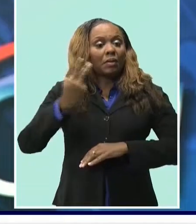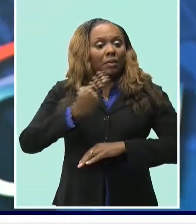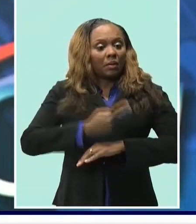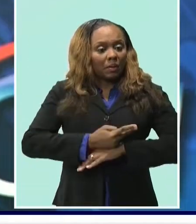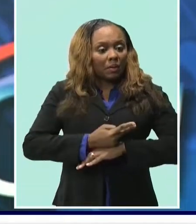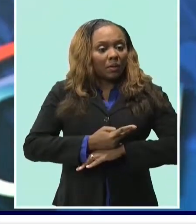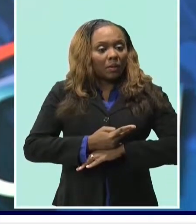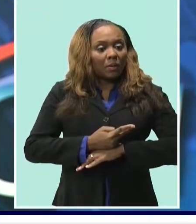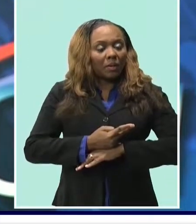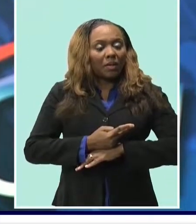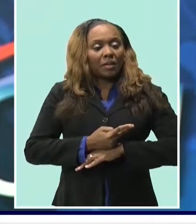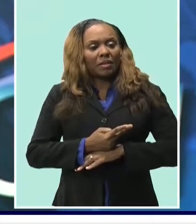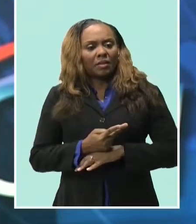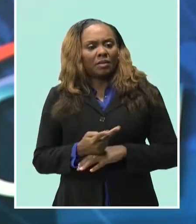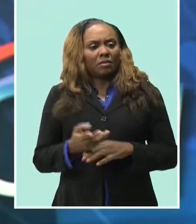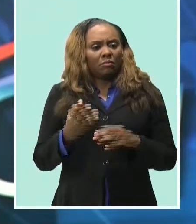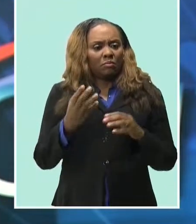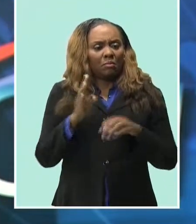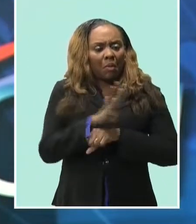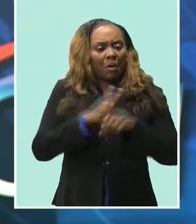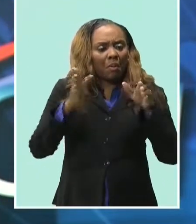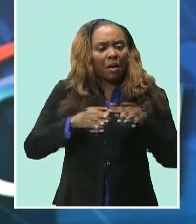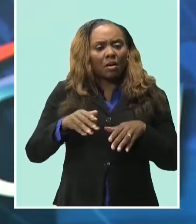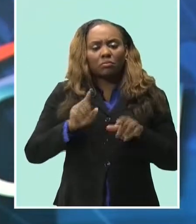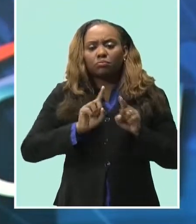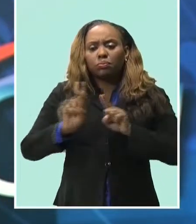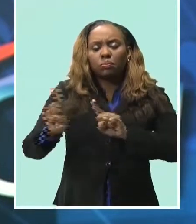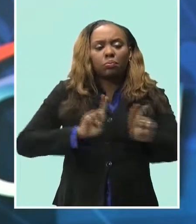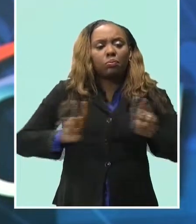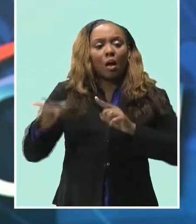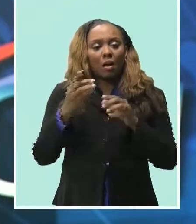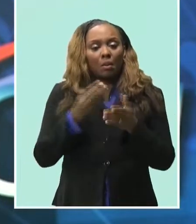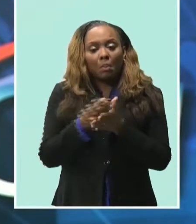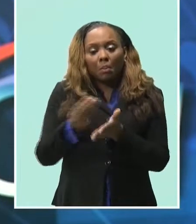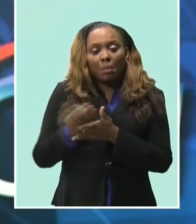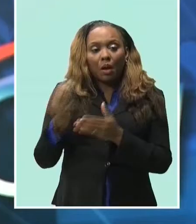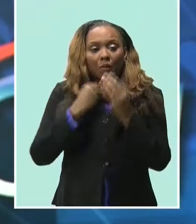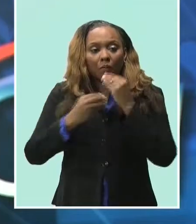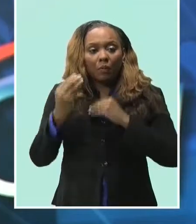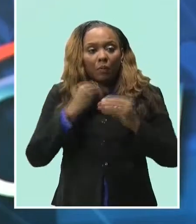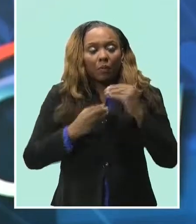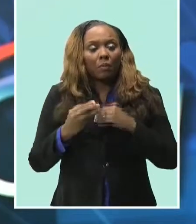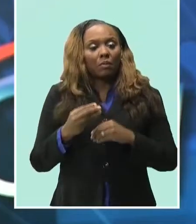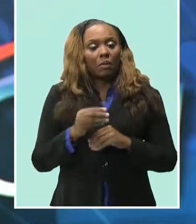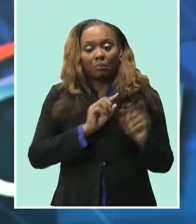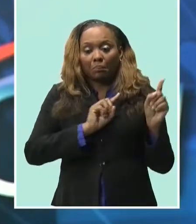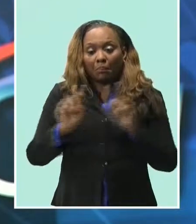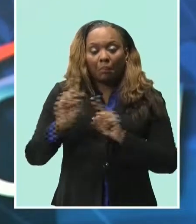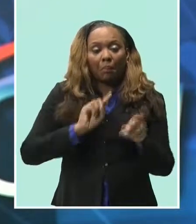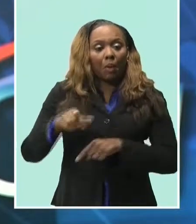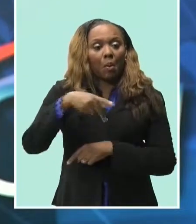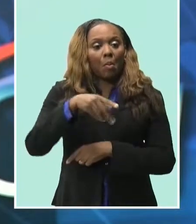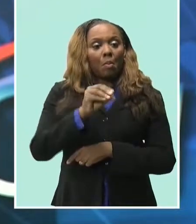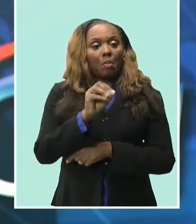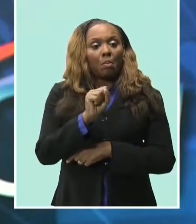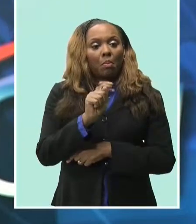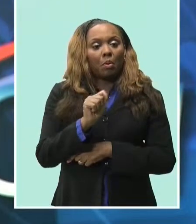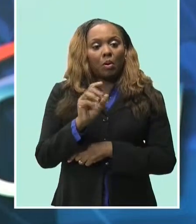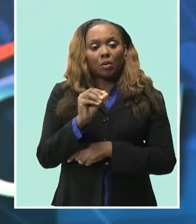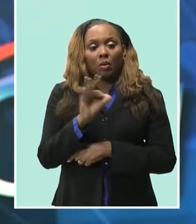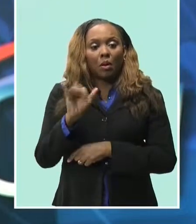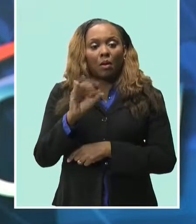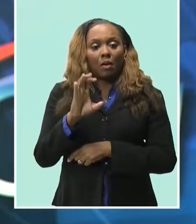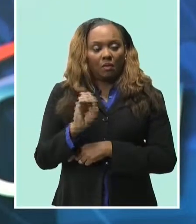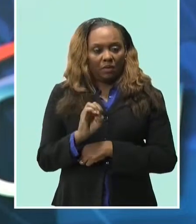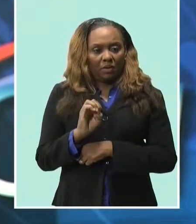days, particularly with the supermarket pickups and post office collections, government has expressed some concern. Well, this afternoon,